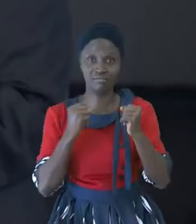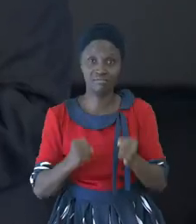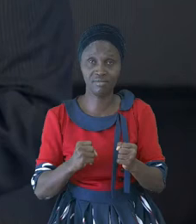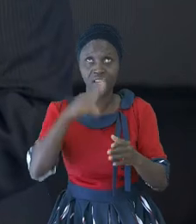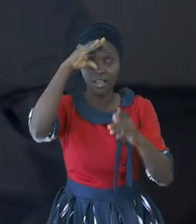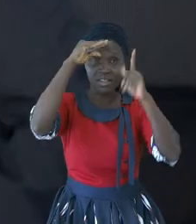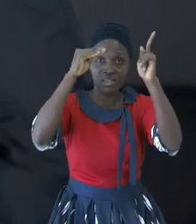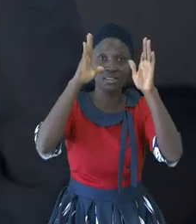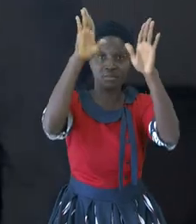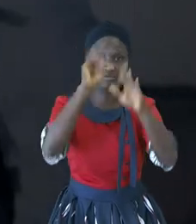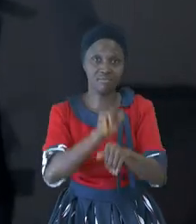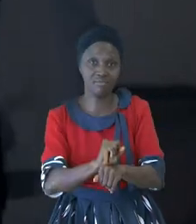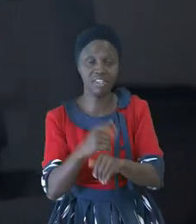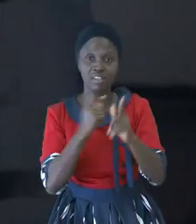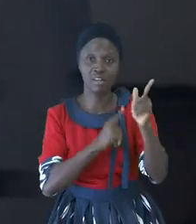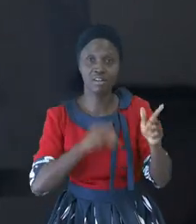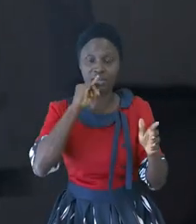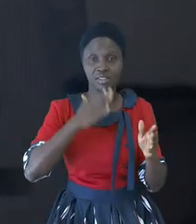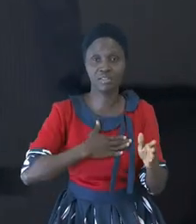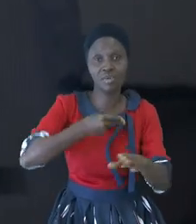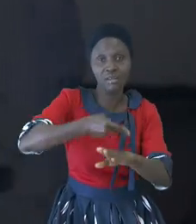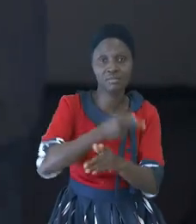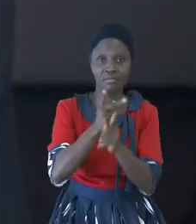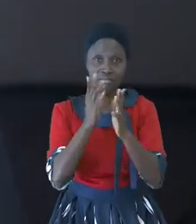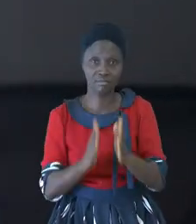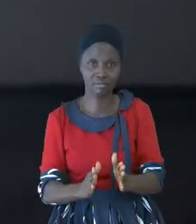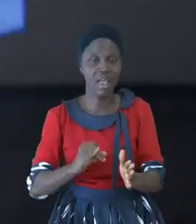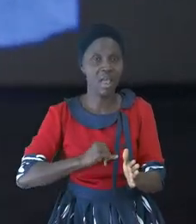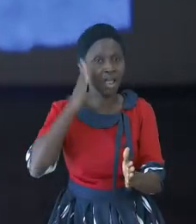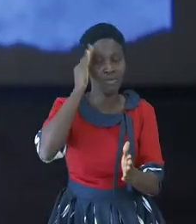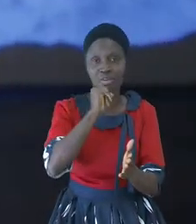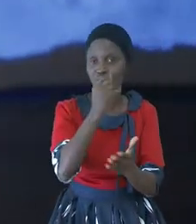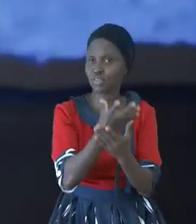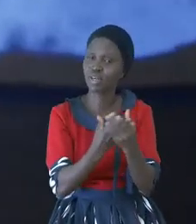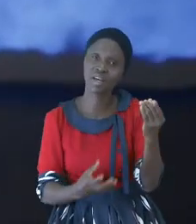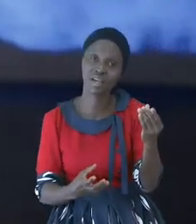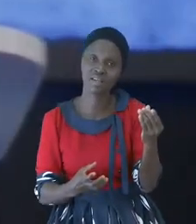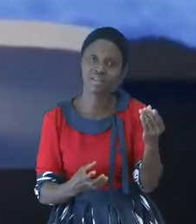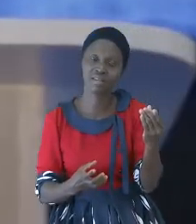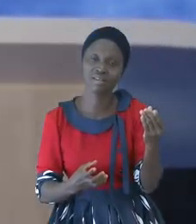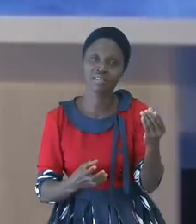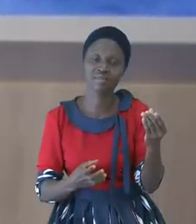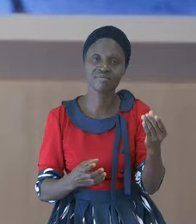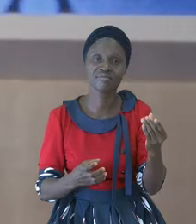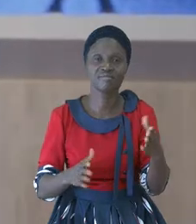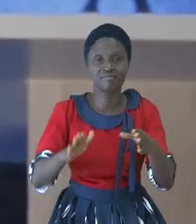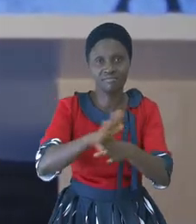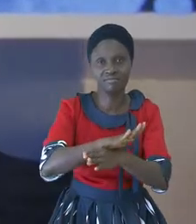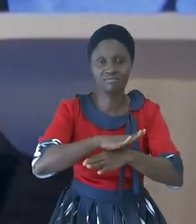Lord is my shepherd, I shall not lack nourishment. You know,